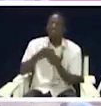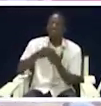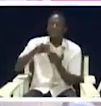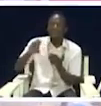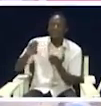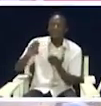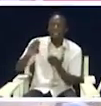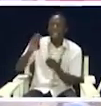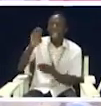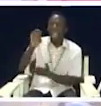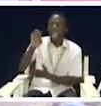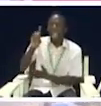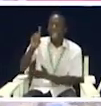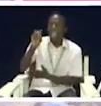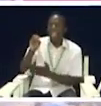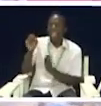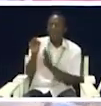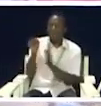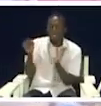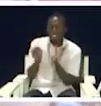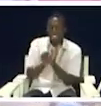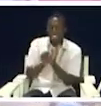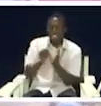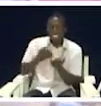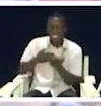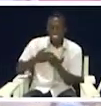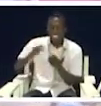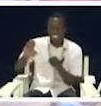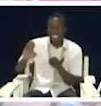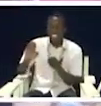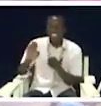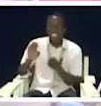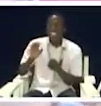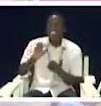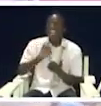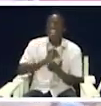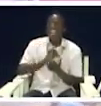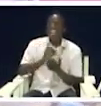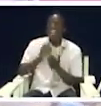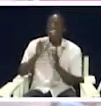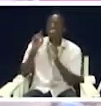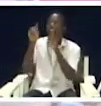from Edo State, Benin City. I'm attending a fellowship in